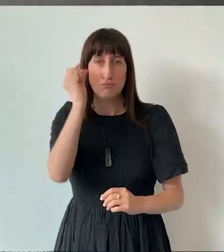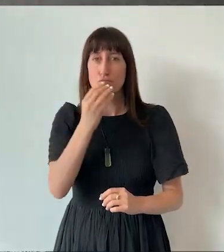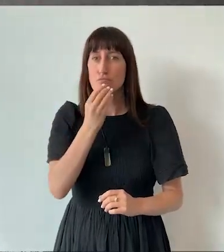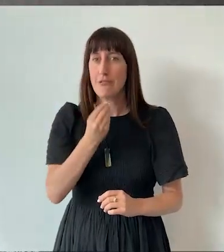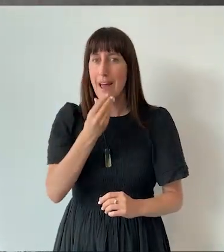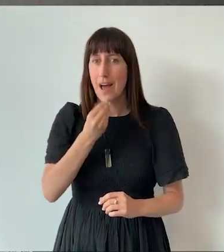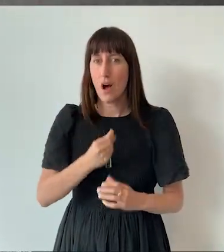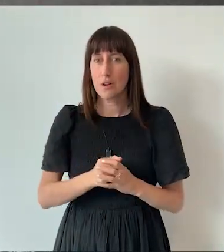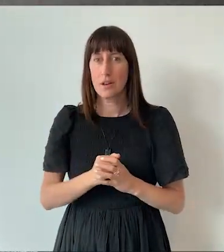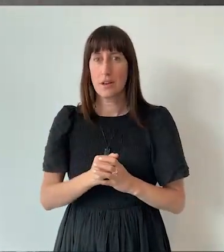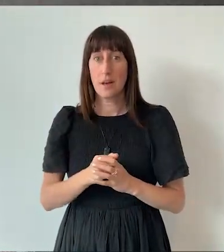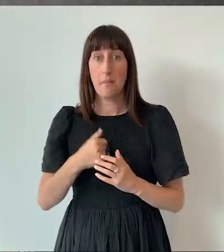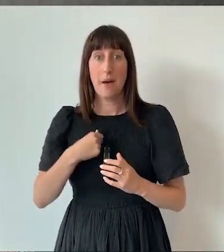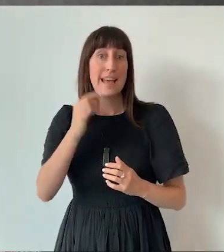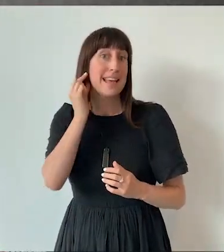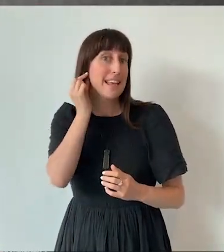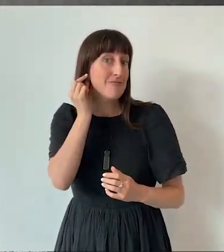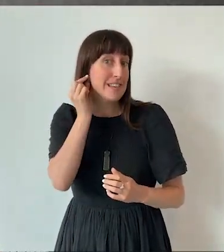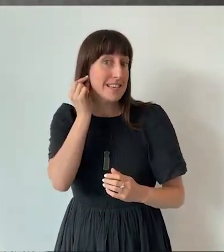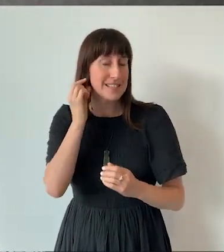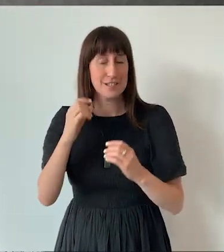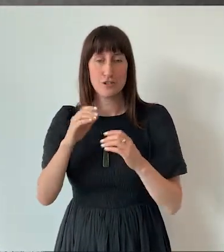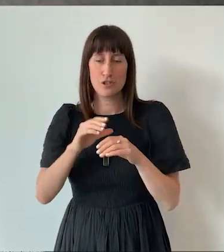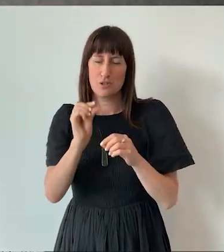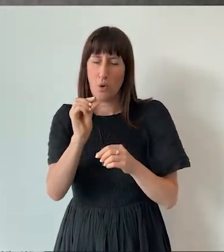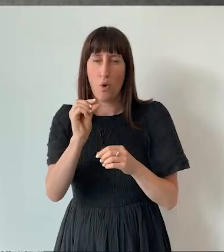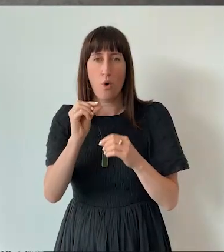heart-shaped green earrings.